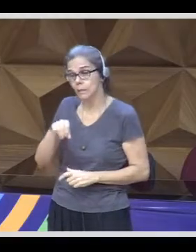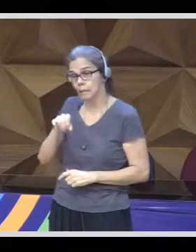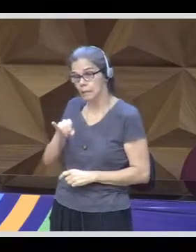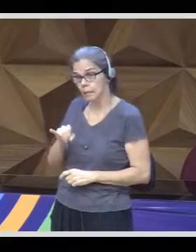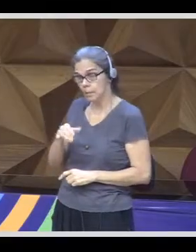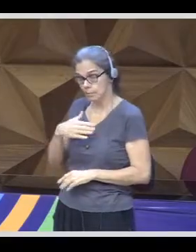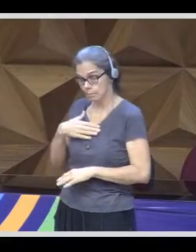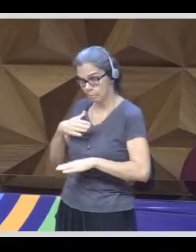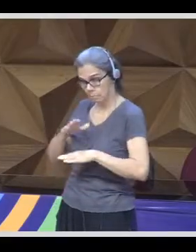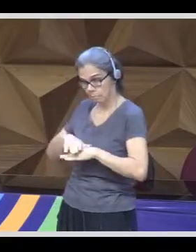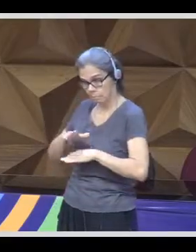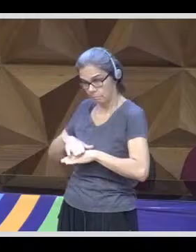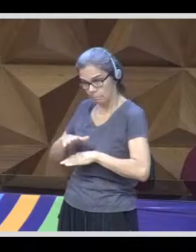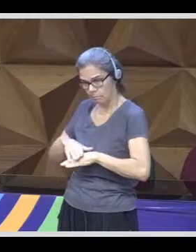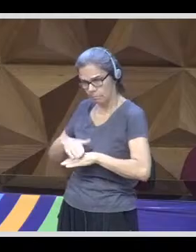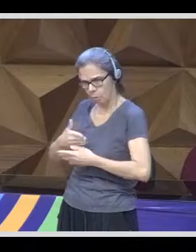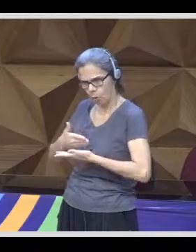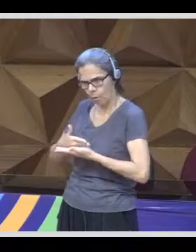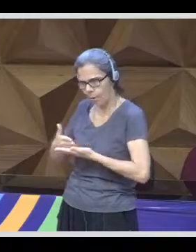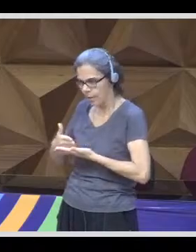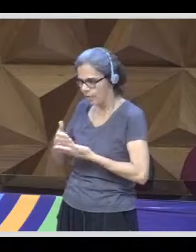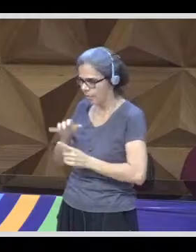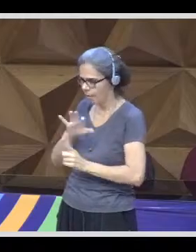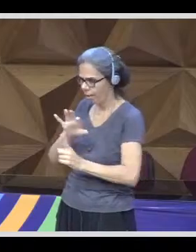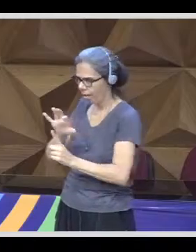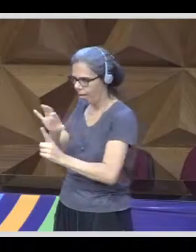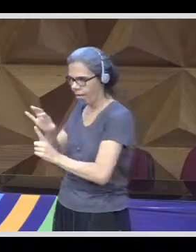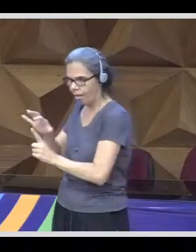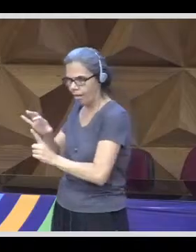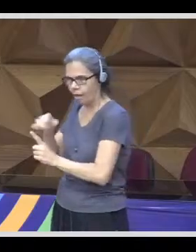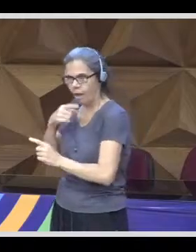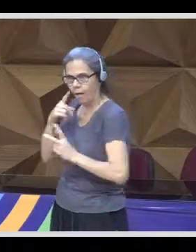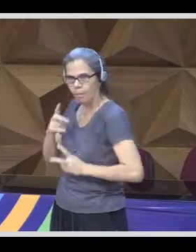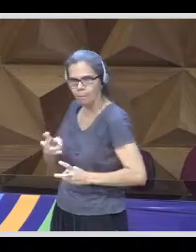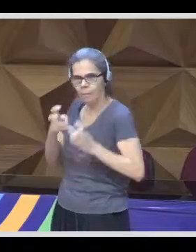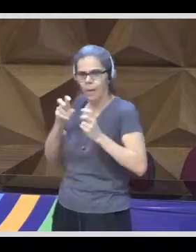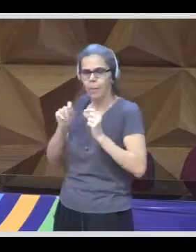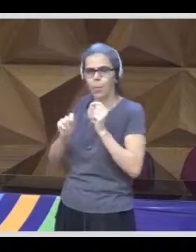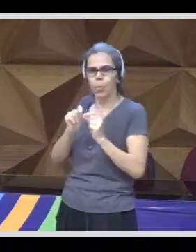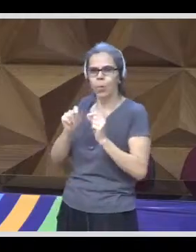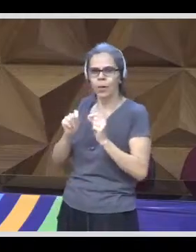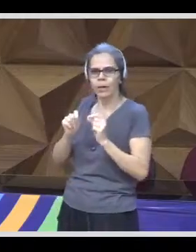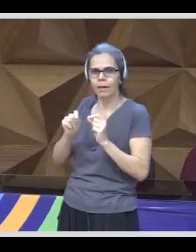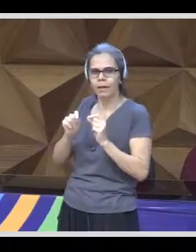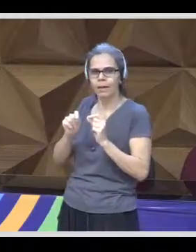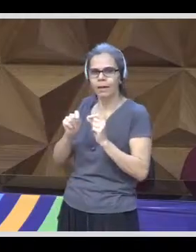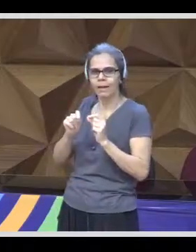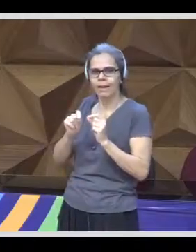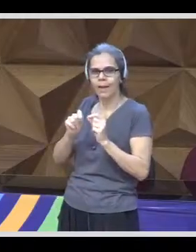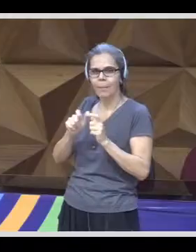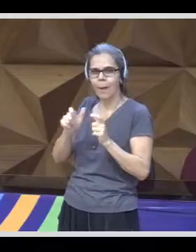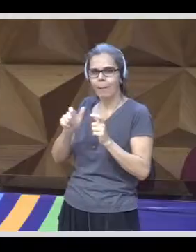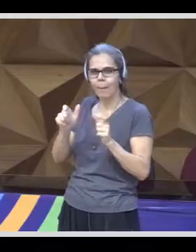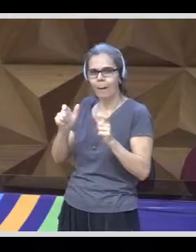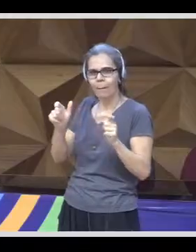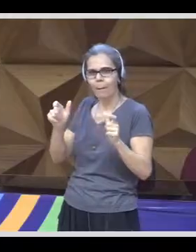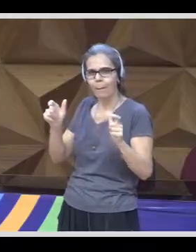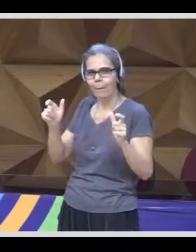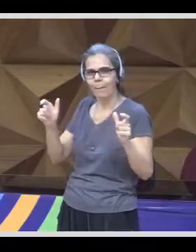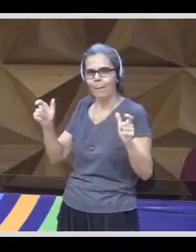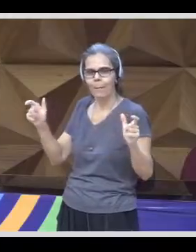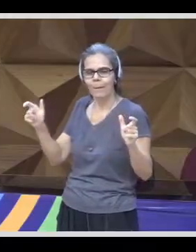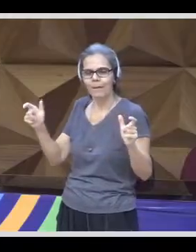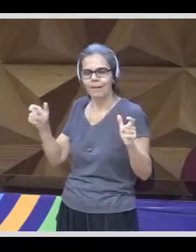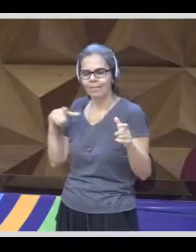very big. And easily, hundreds of thousands of edges, very hard to work and